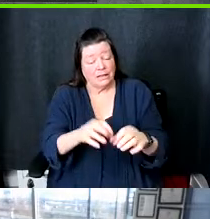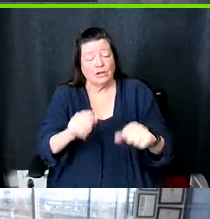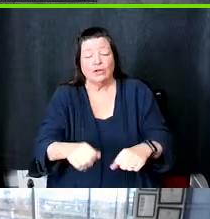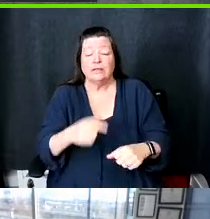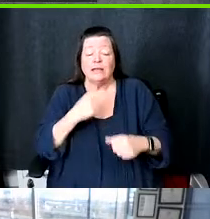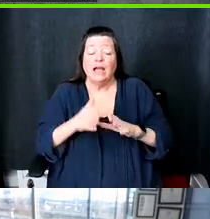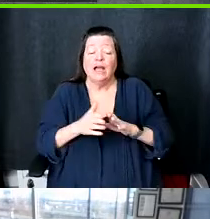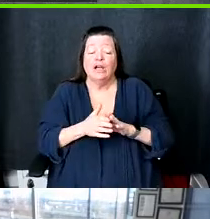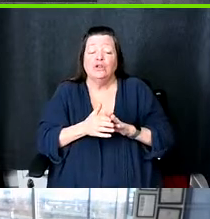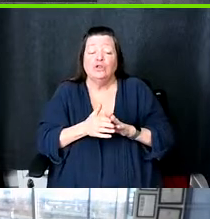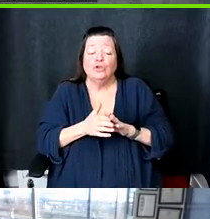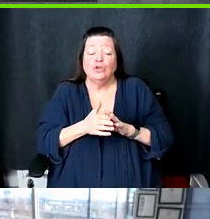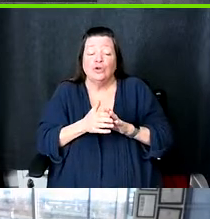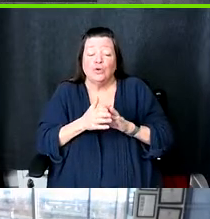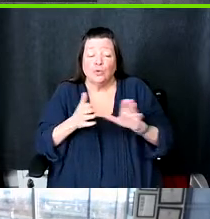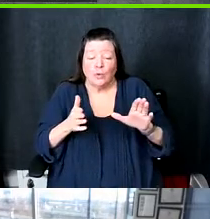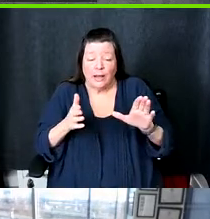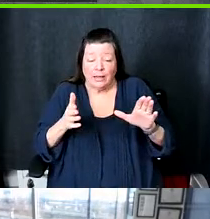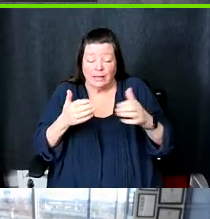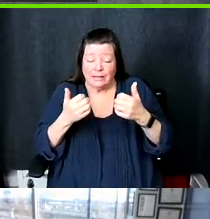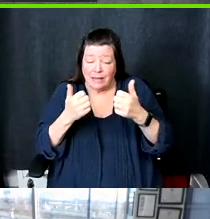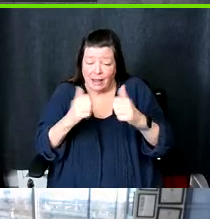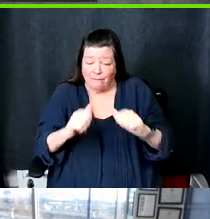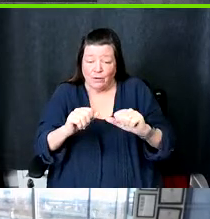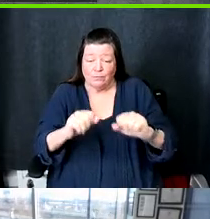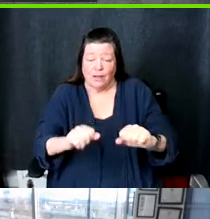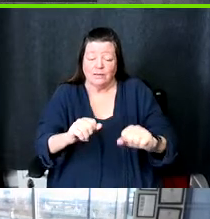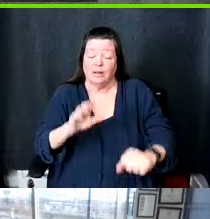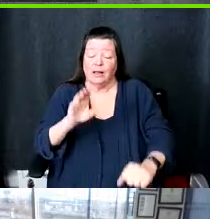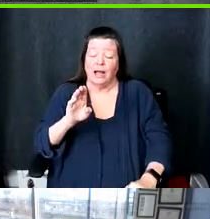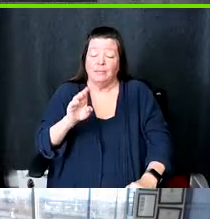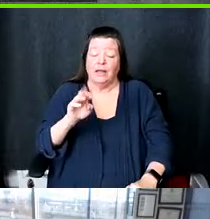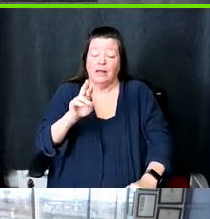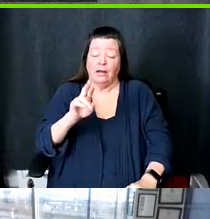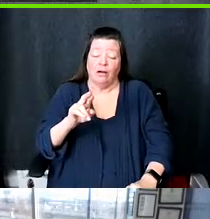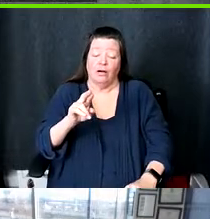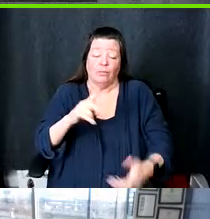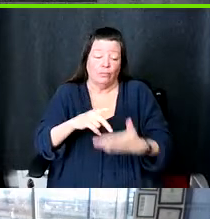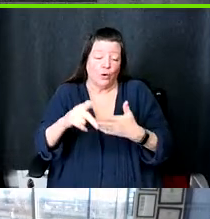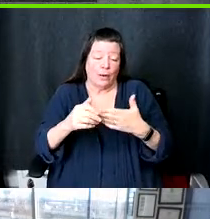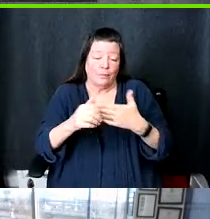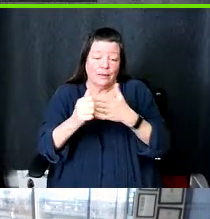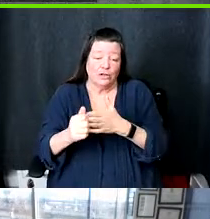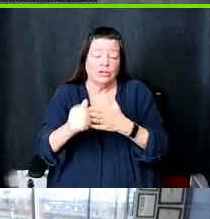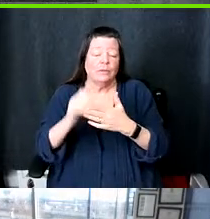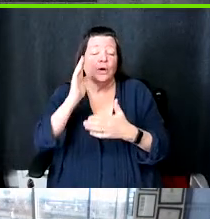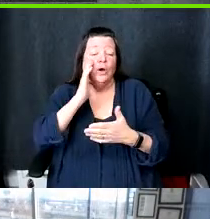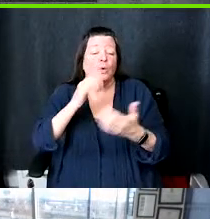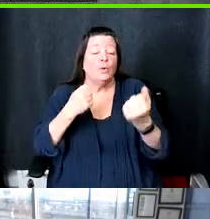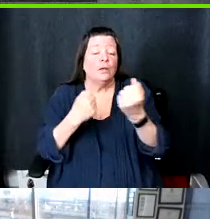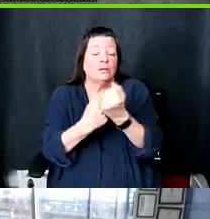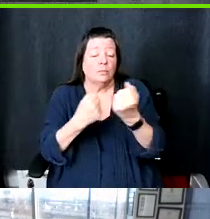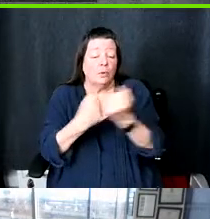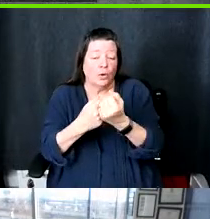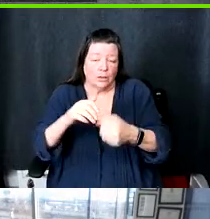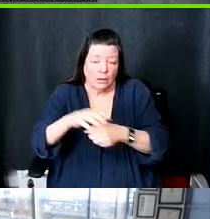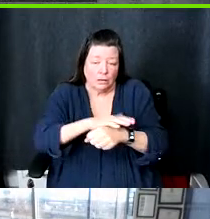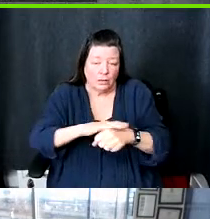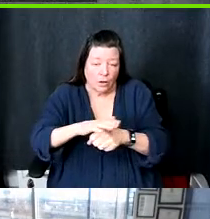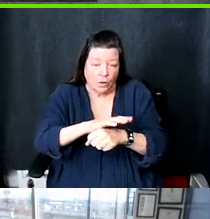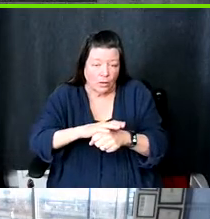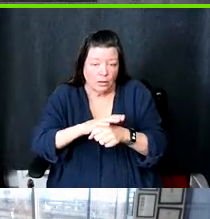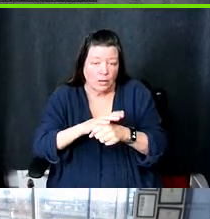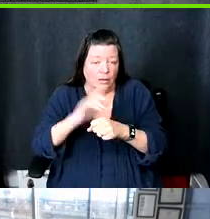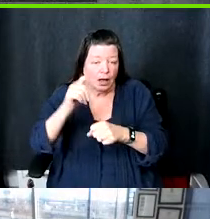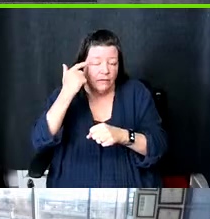extent possible, IBR program leadership, however you want to name it, will support local government and community efforts